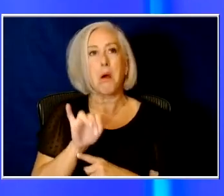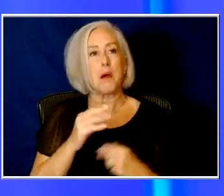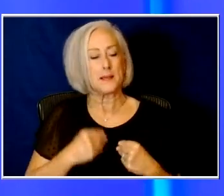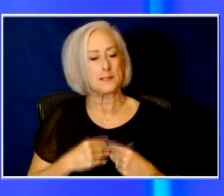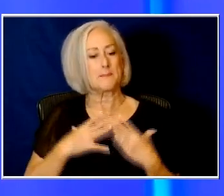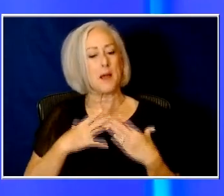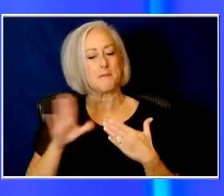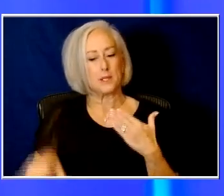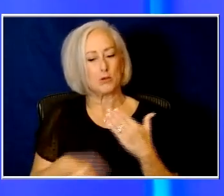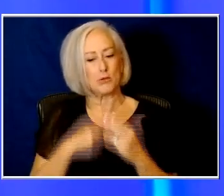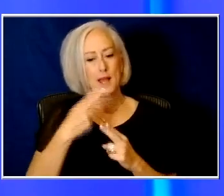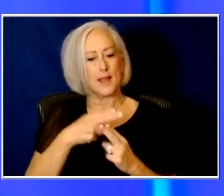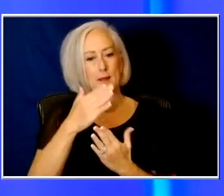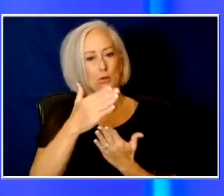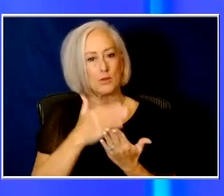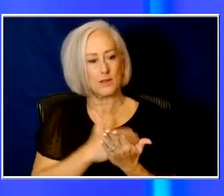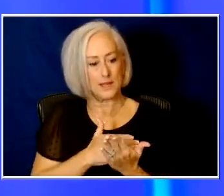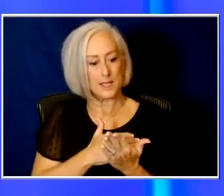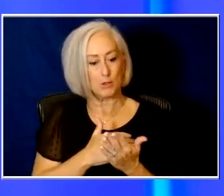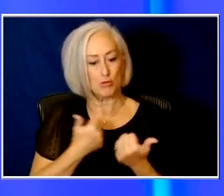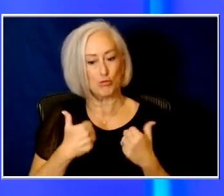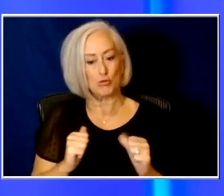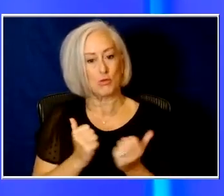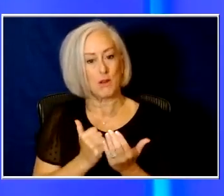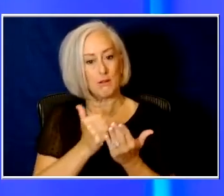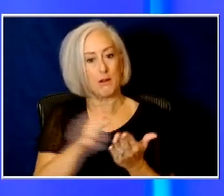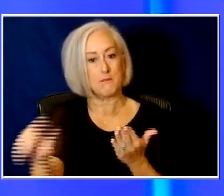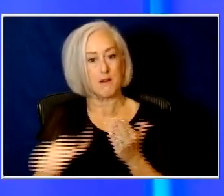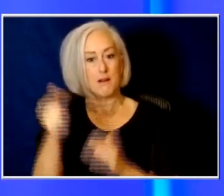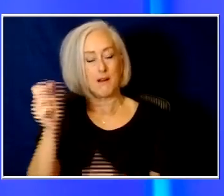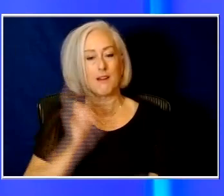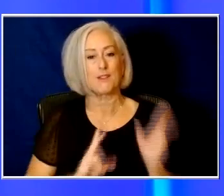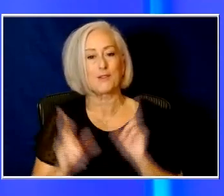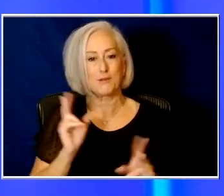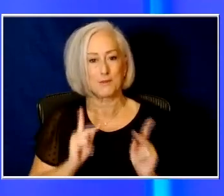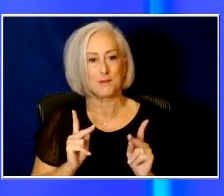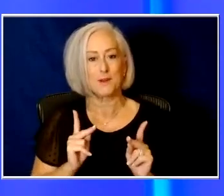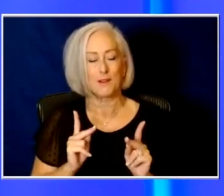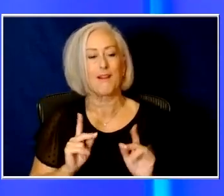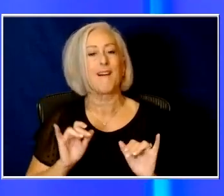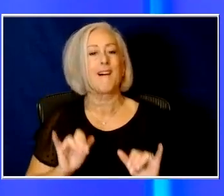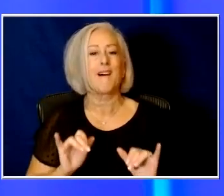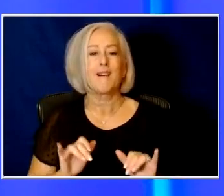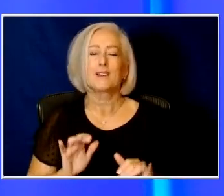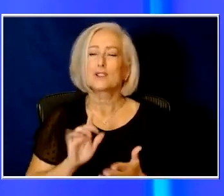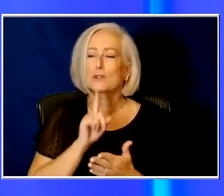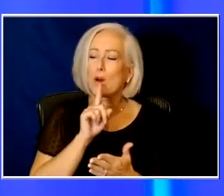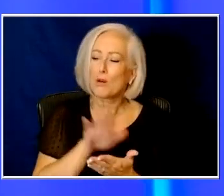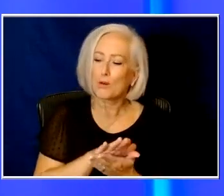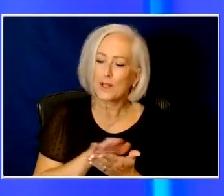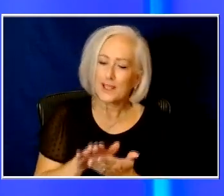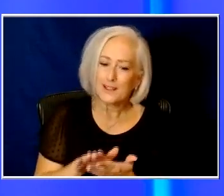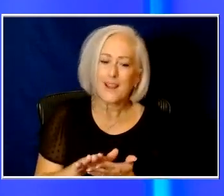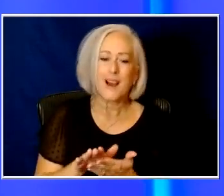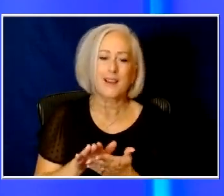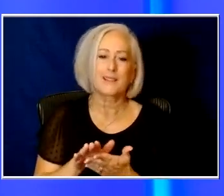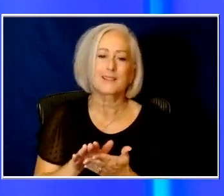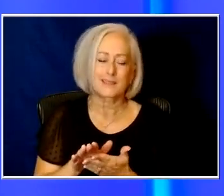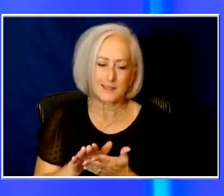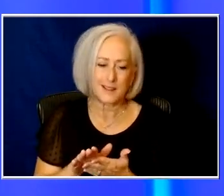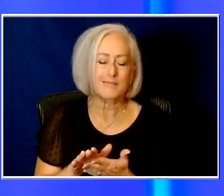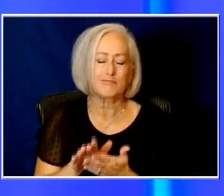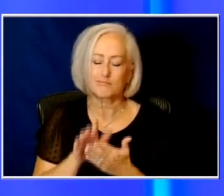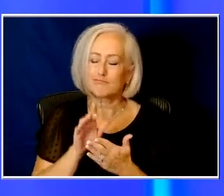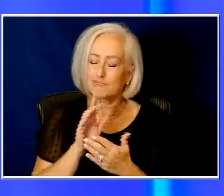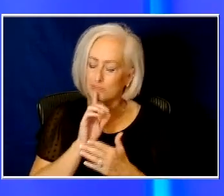registry and help other people. Totally altruistic and amazing, gesture. And but